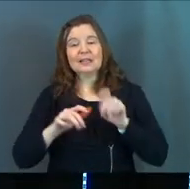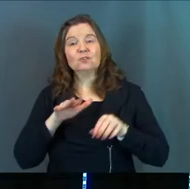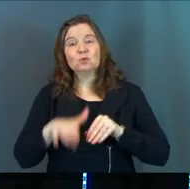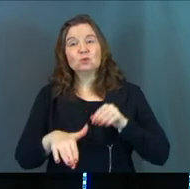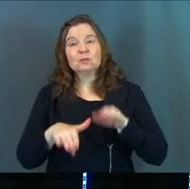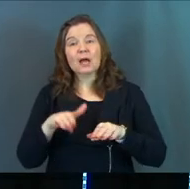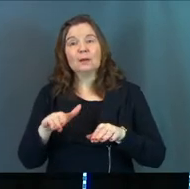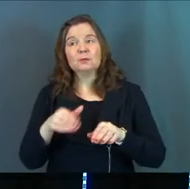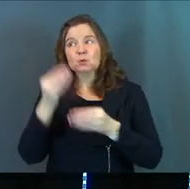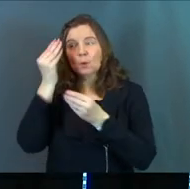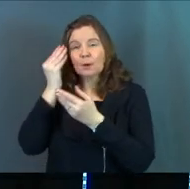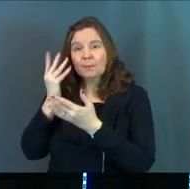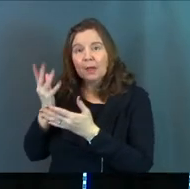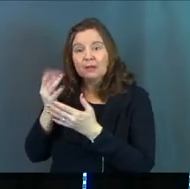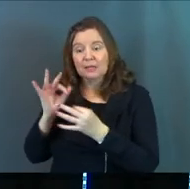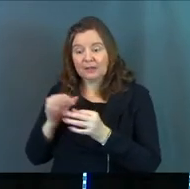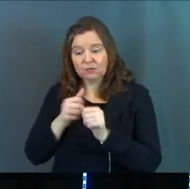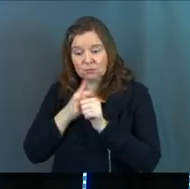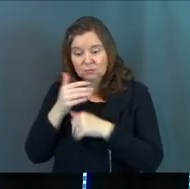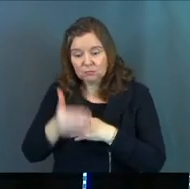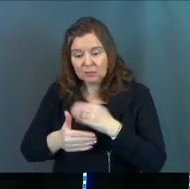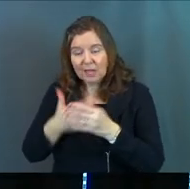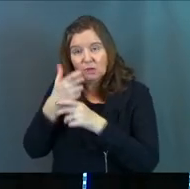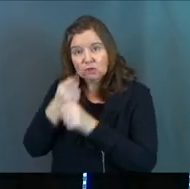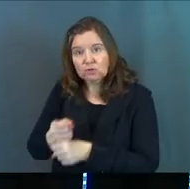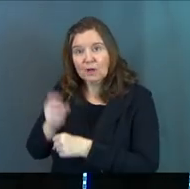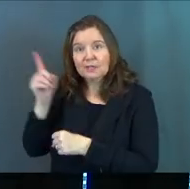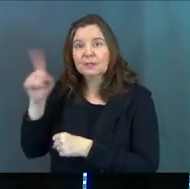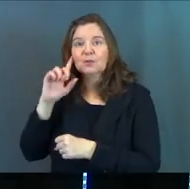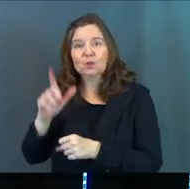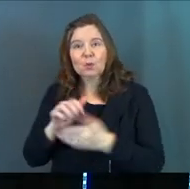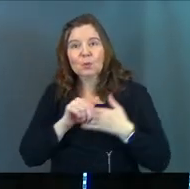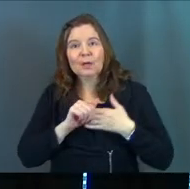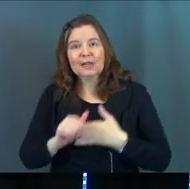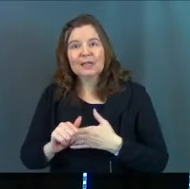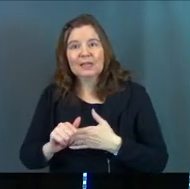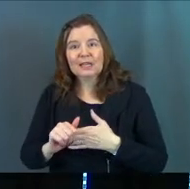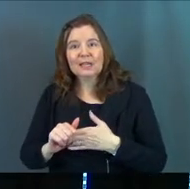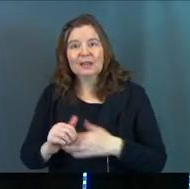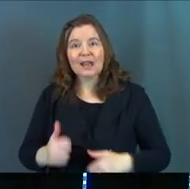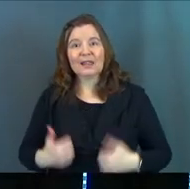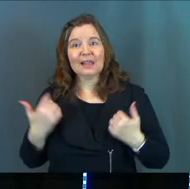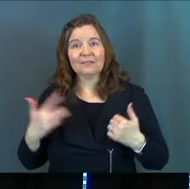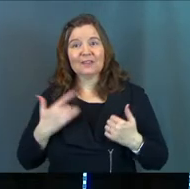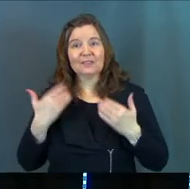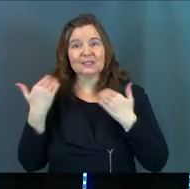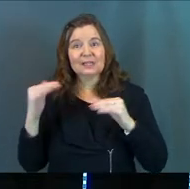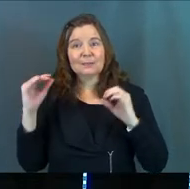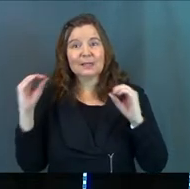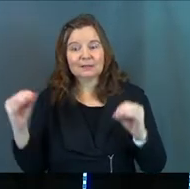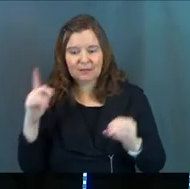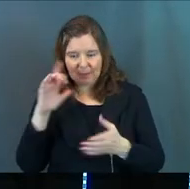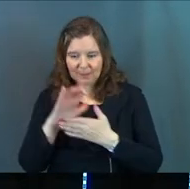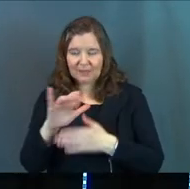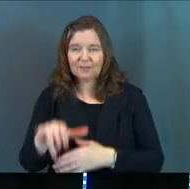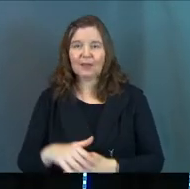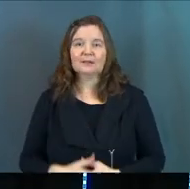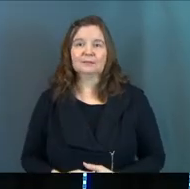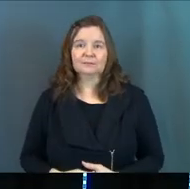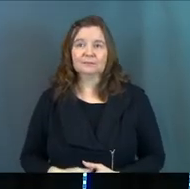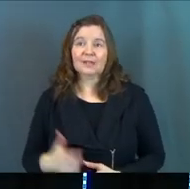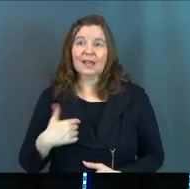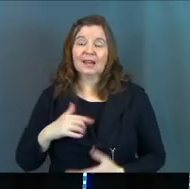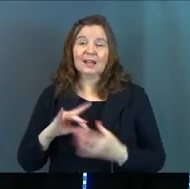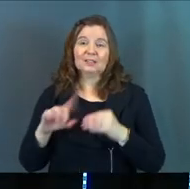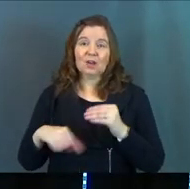you steps to take that if you'll take them and trust him, you'll lead a limitless life. I believe that.